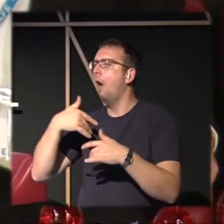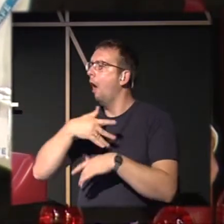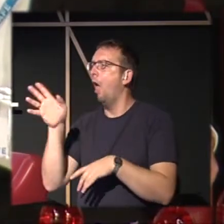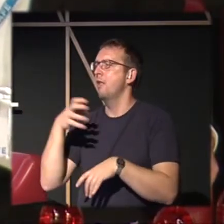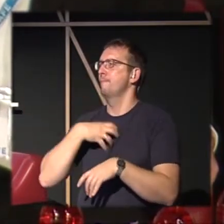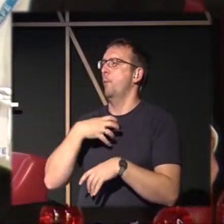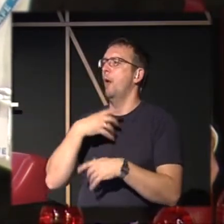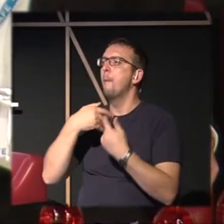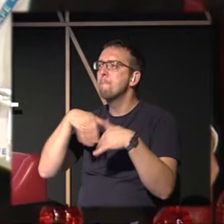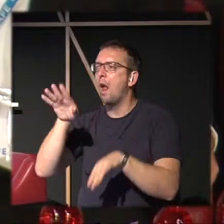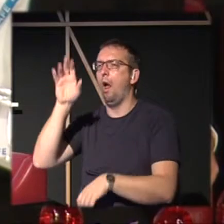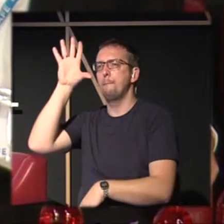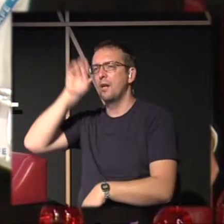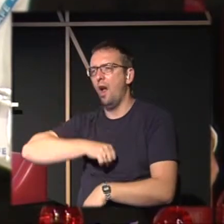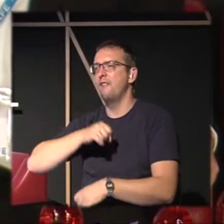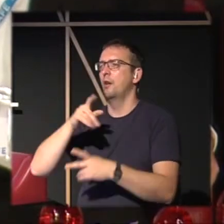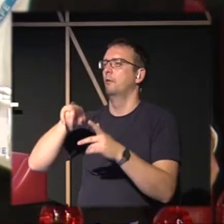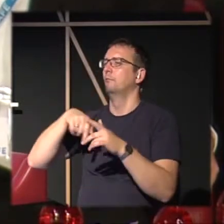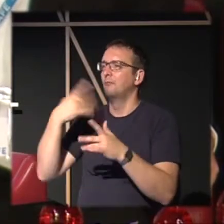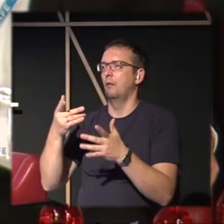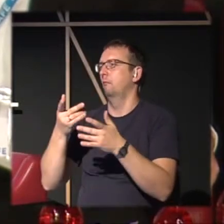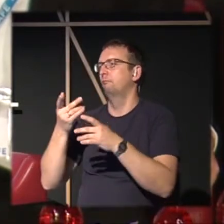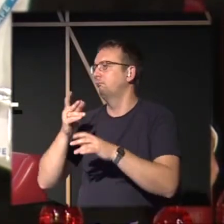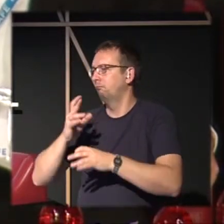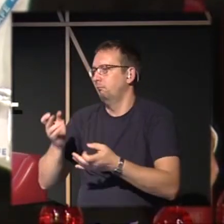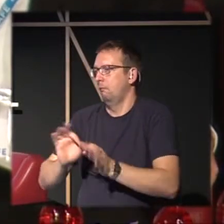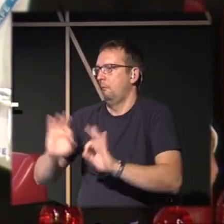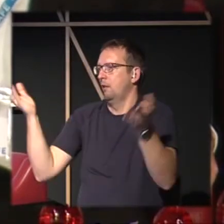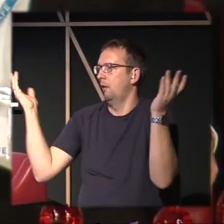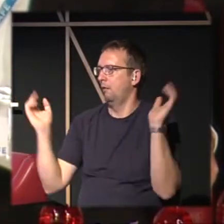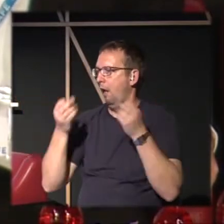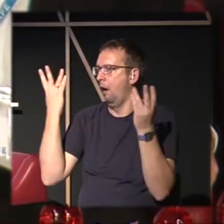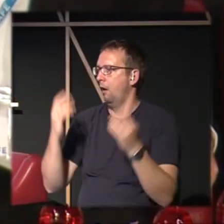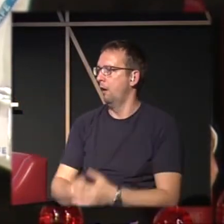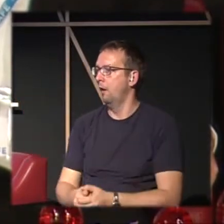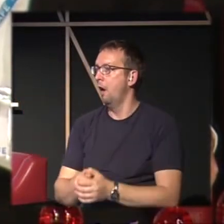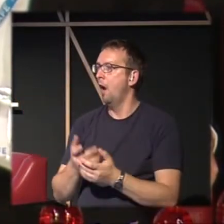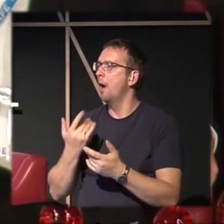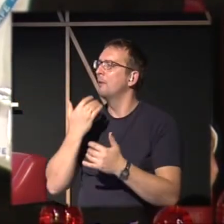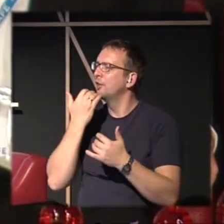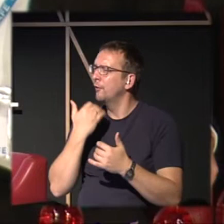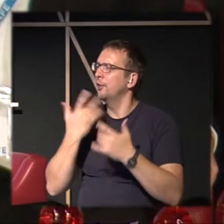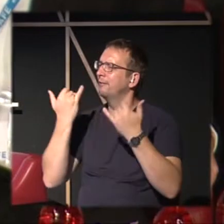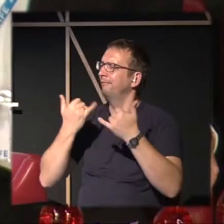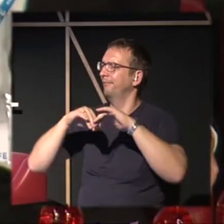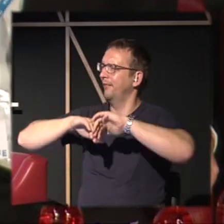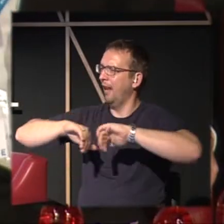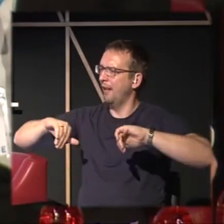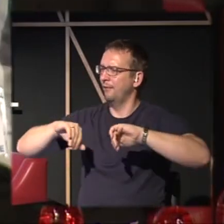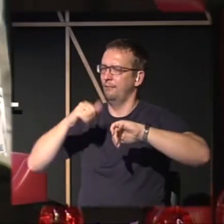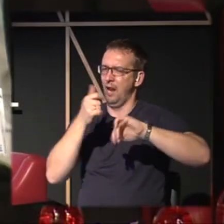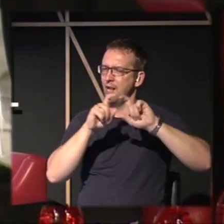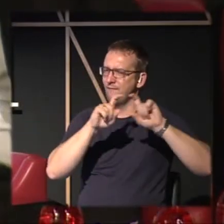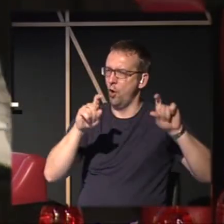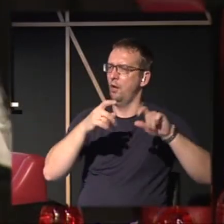doing this week of actions, because that is really brings an amazing results, and that shows how important it is. Brilliant.